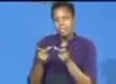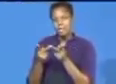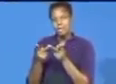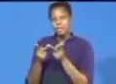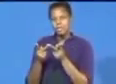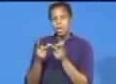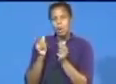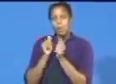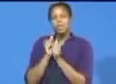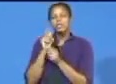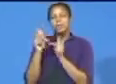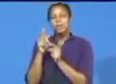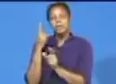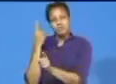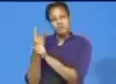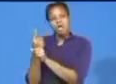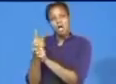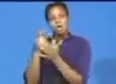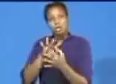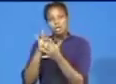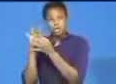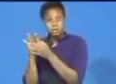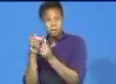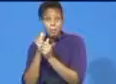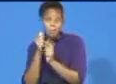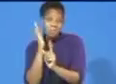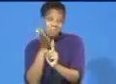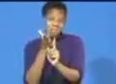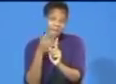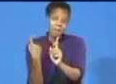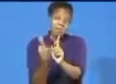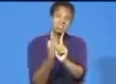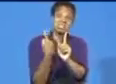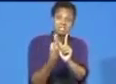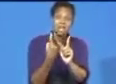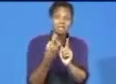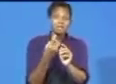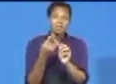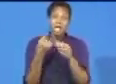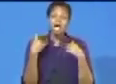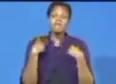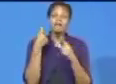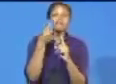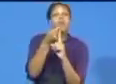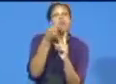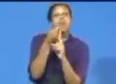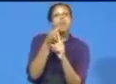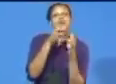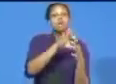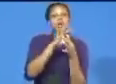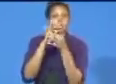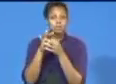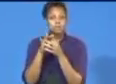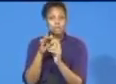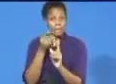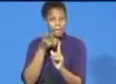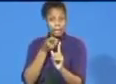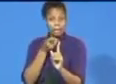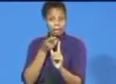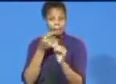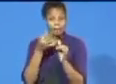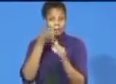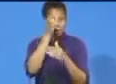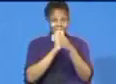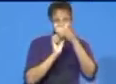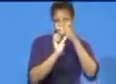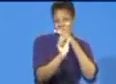right connection. But baby, when you're left on your own, gotta have your own connection. Now he was left on his